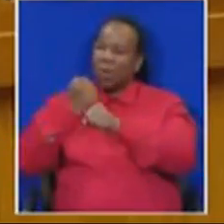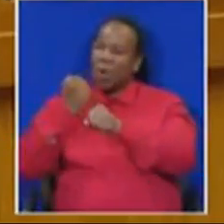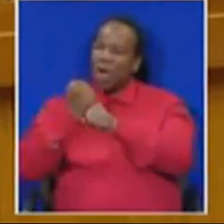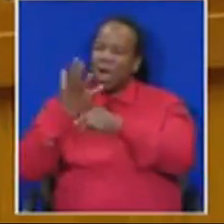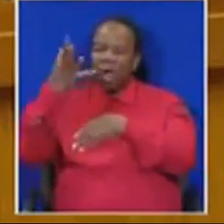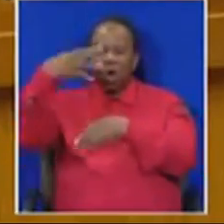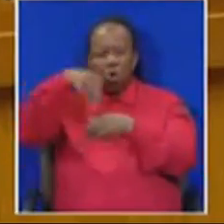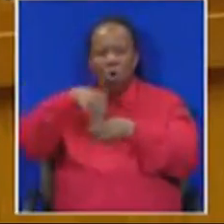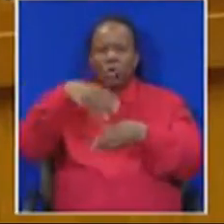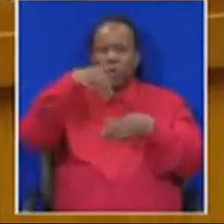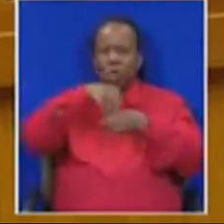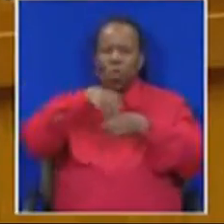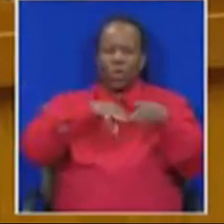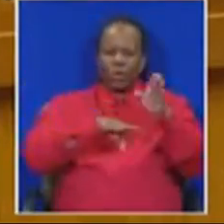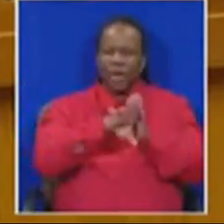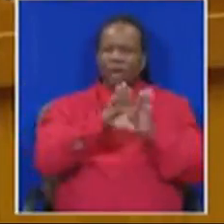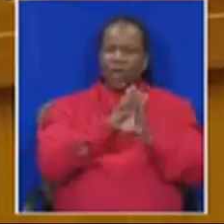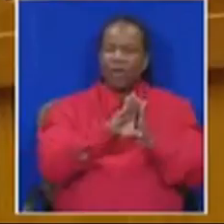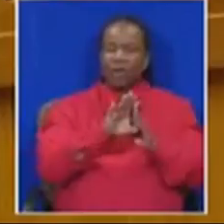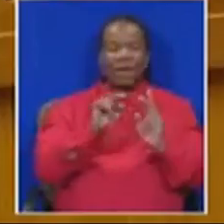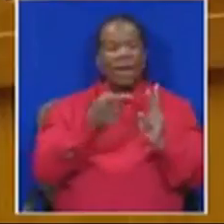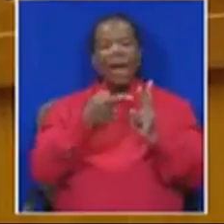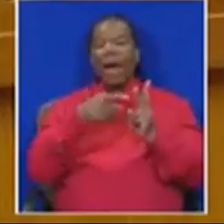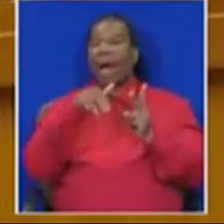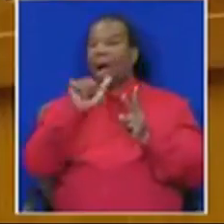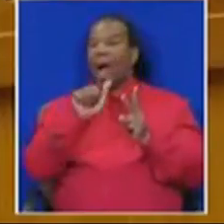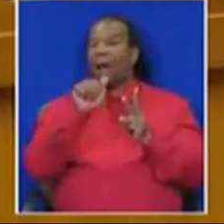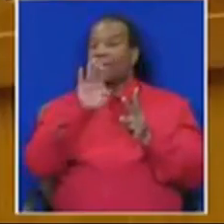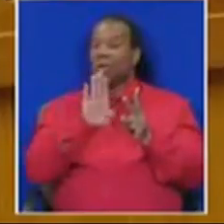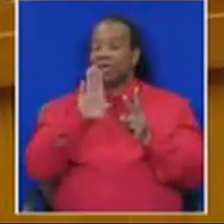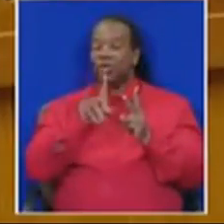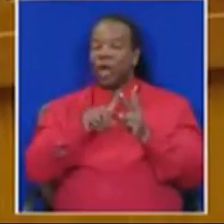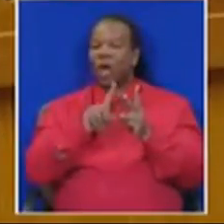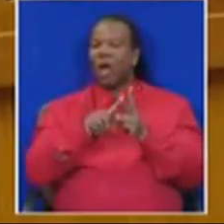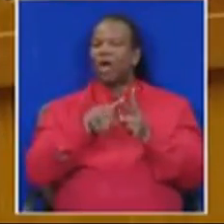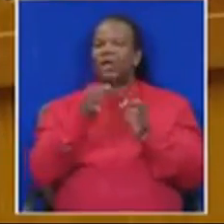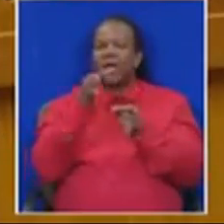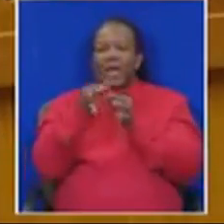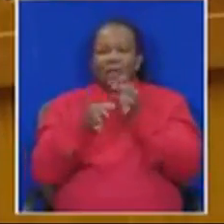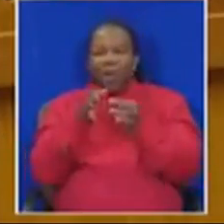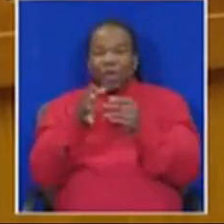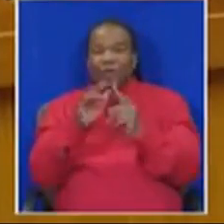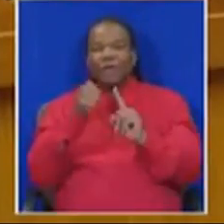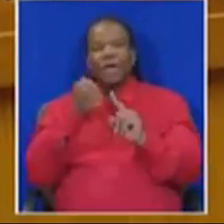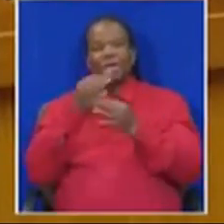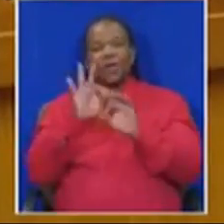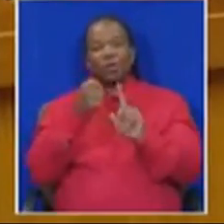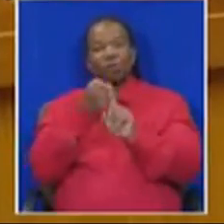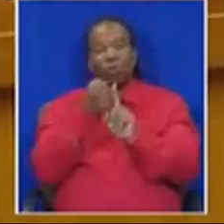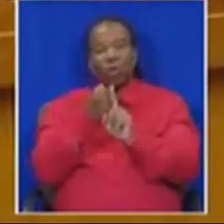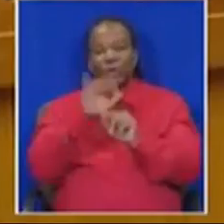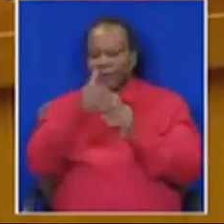she defined what it means to be a freedom fighter, a leader, and a diligent and